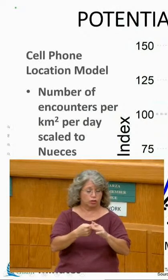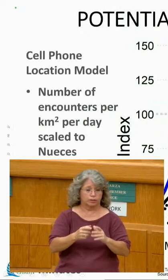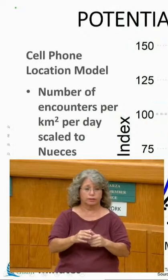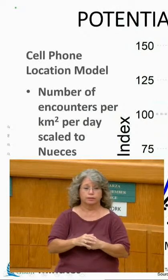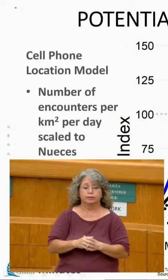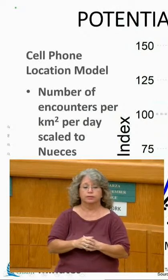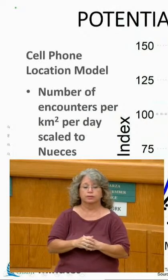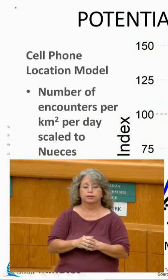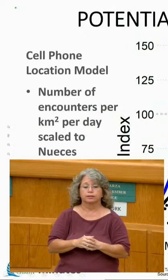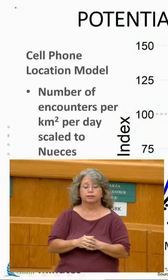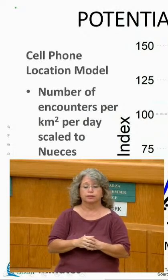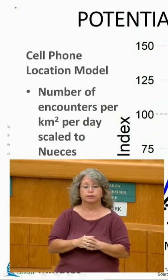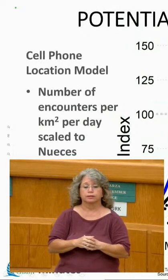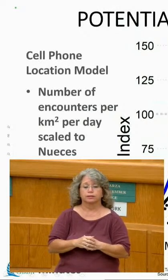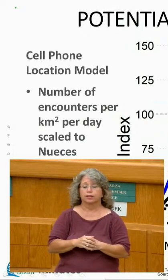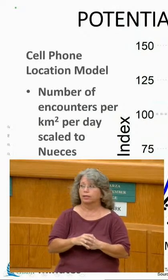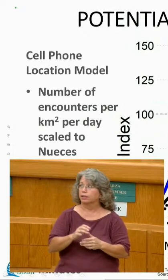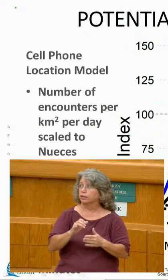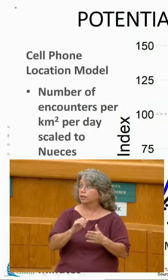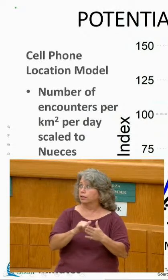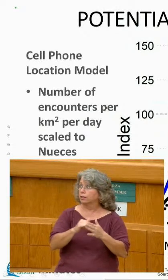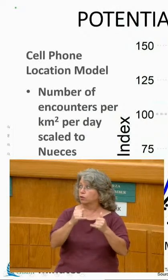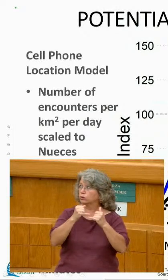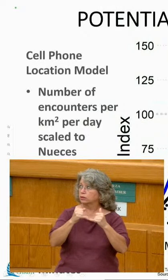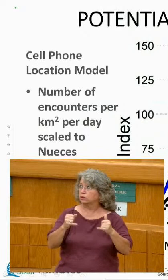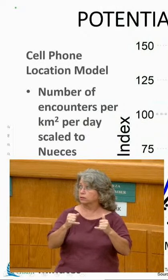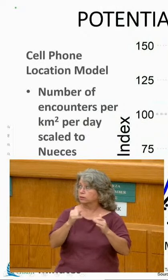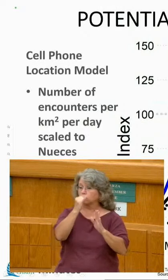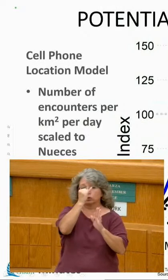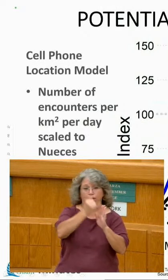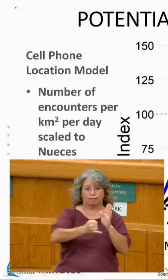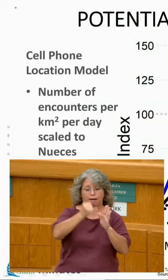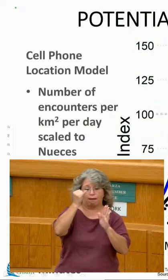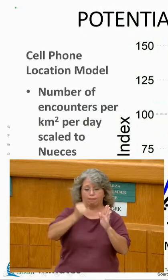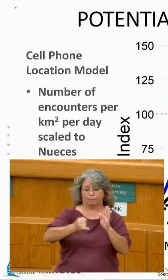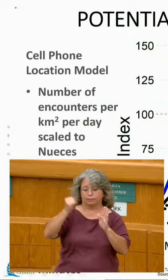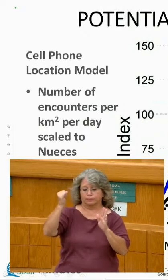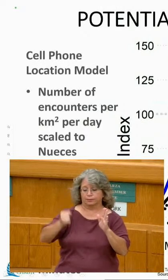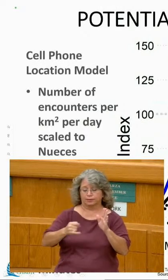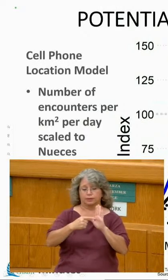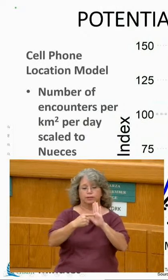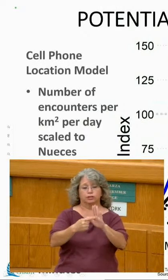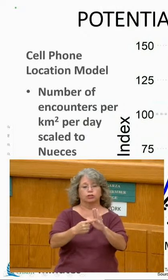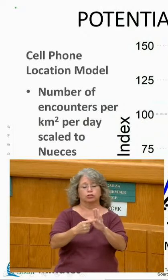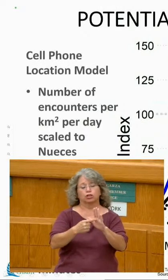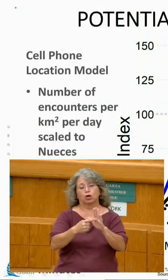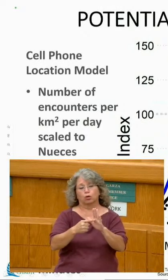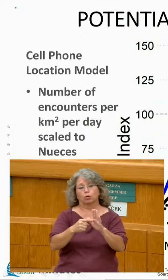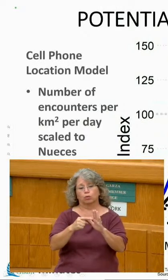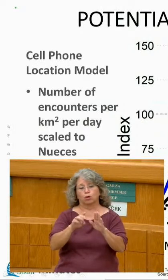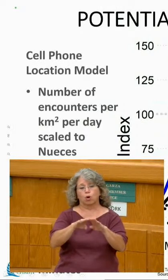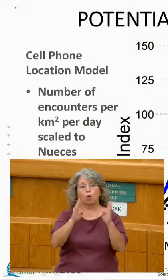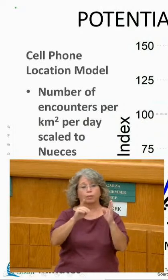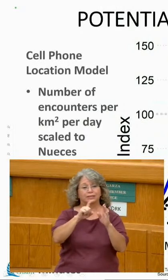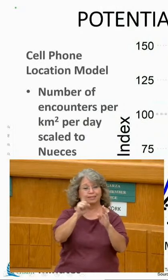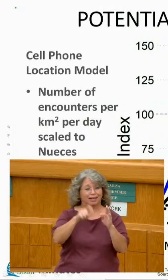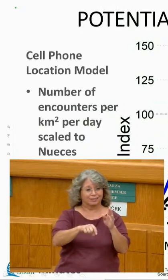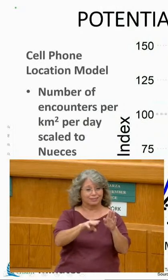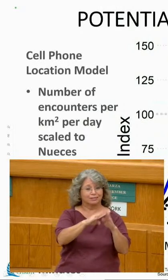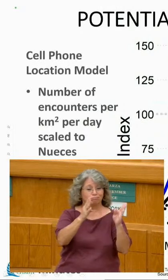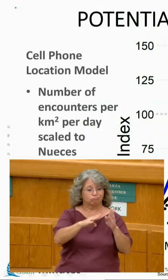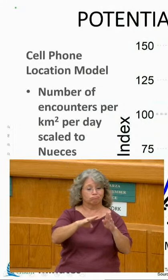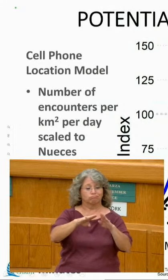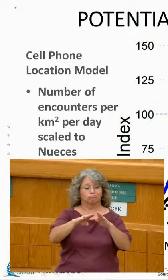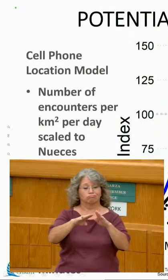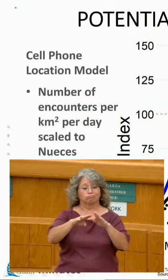Open Texas phases. We're in Open Texas, what I call 1.5 at this point. And pretty much the way that I see